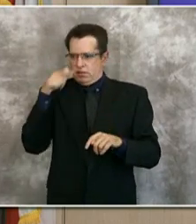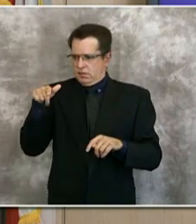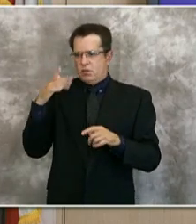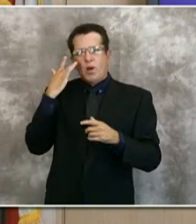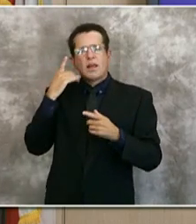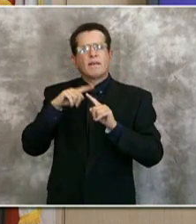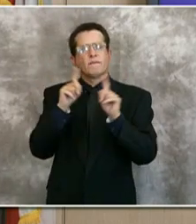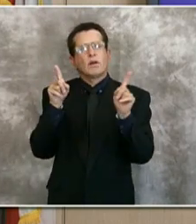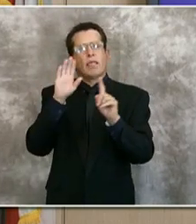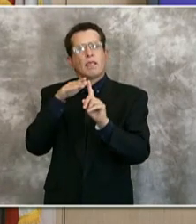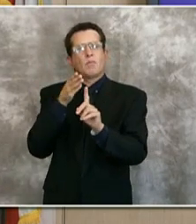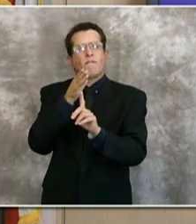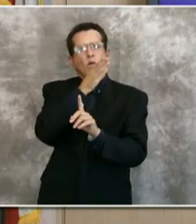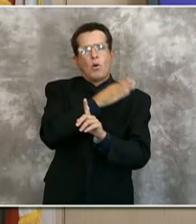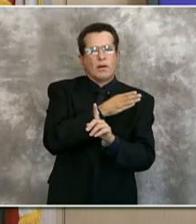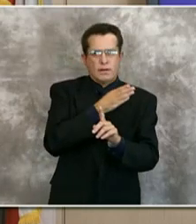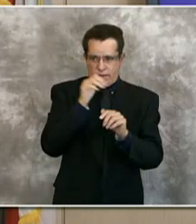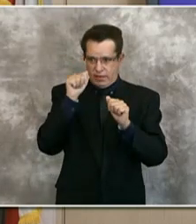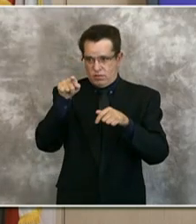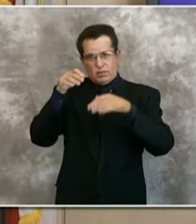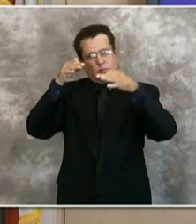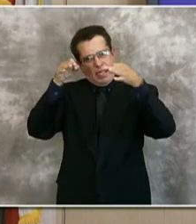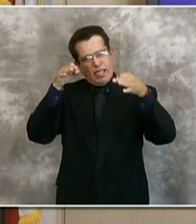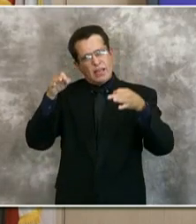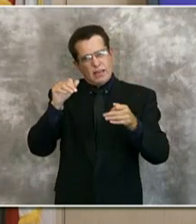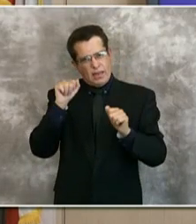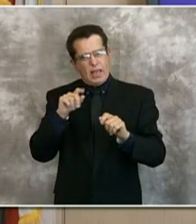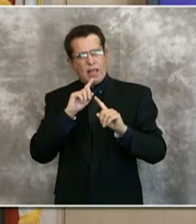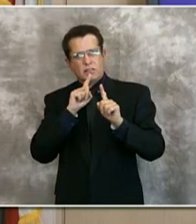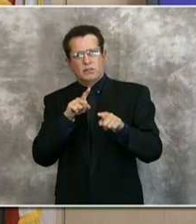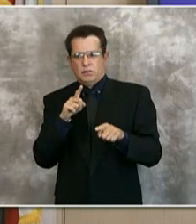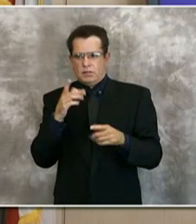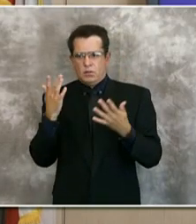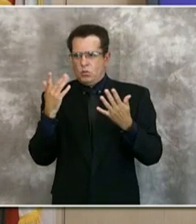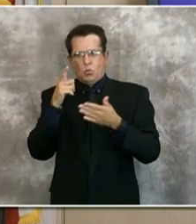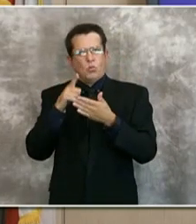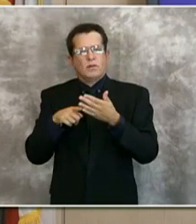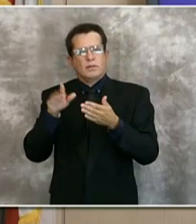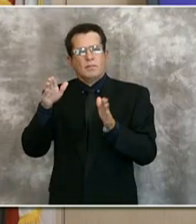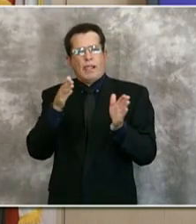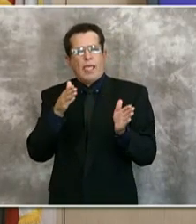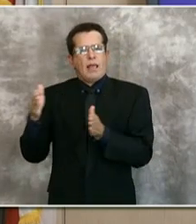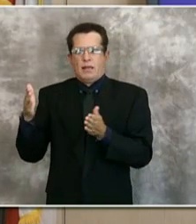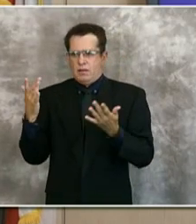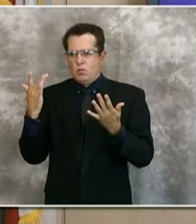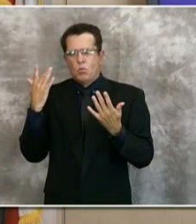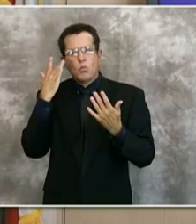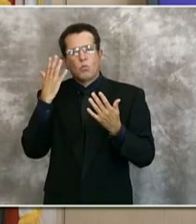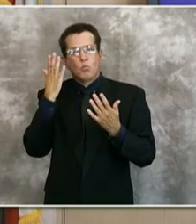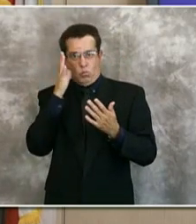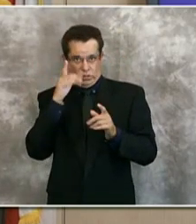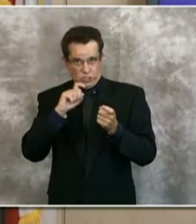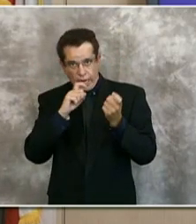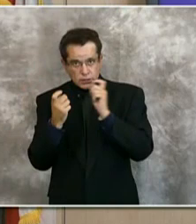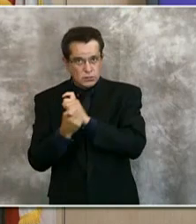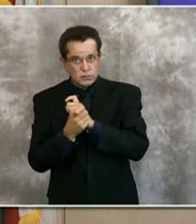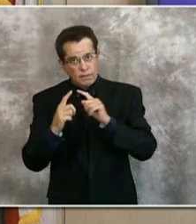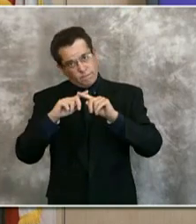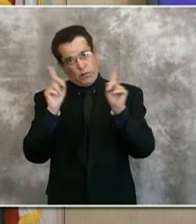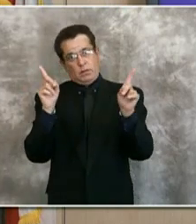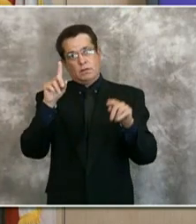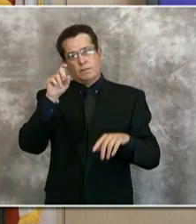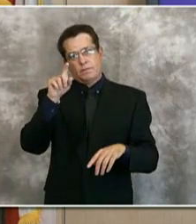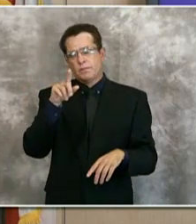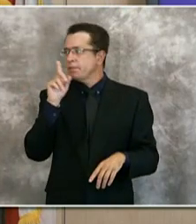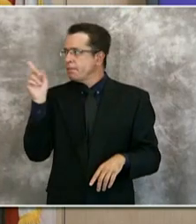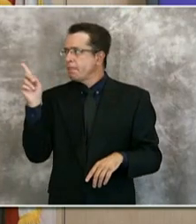any different than what you've already been doing. Can you kind of clarify exactly what's going to change here? Well, let me